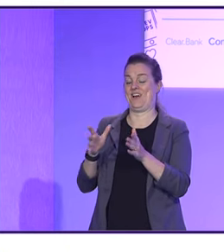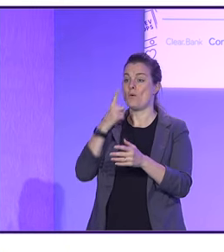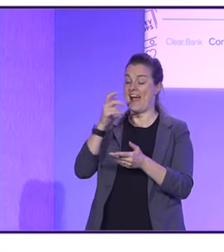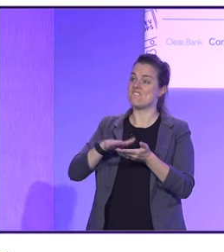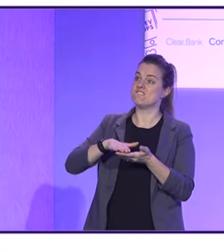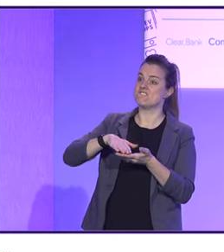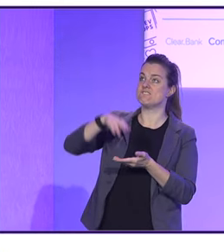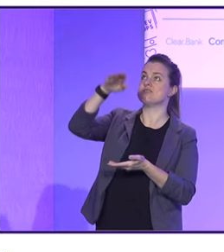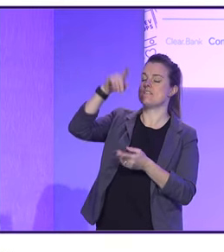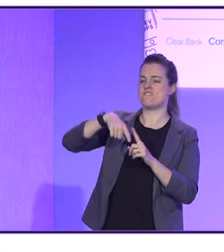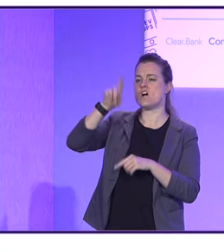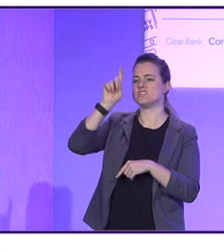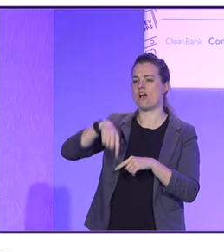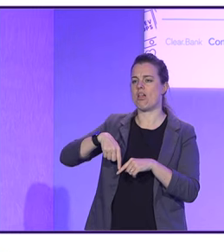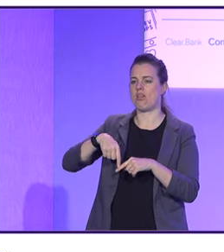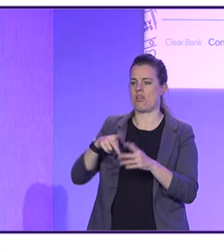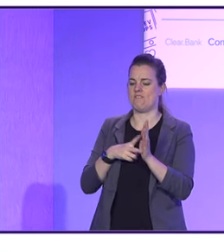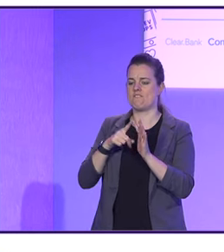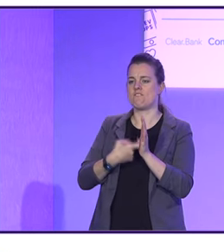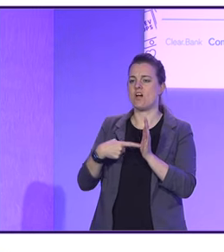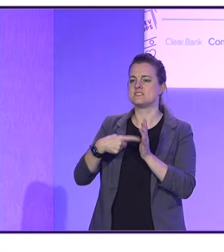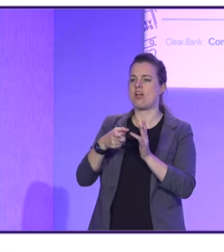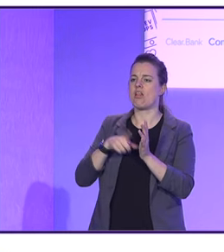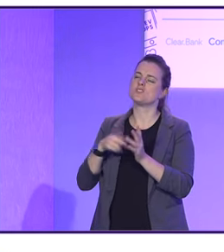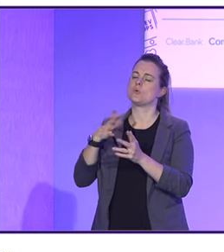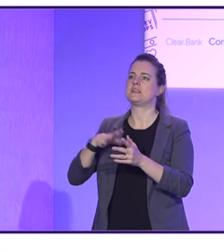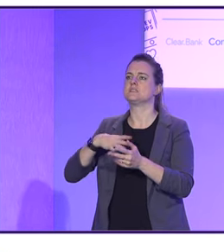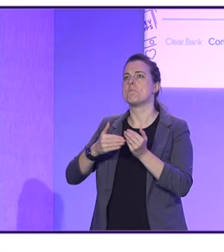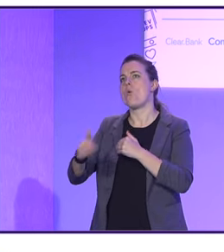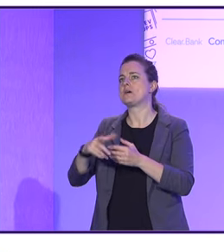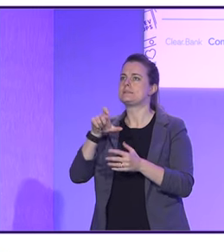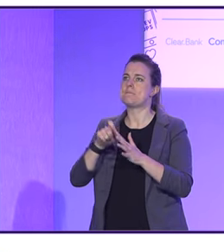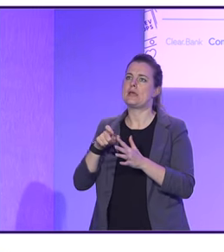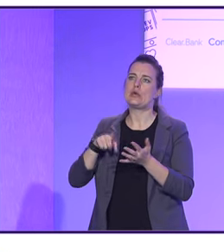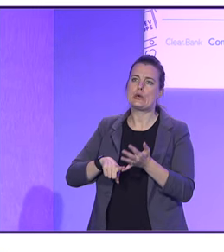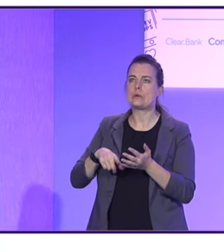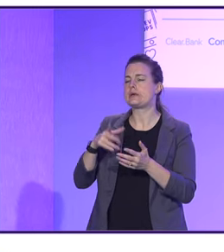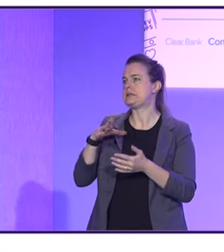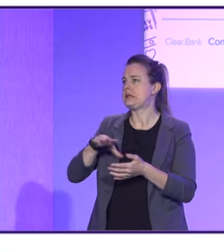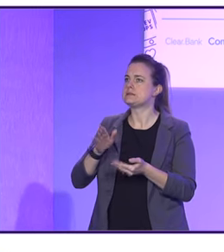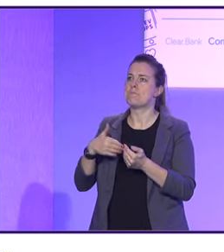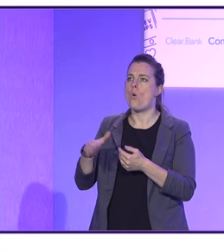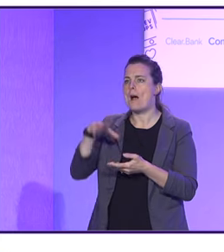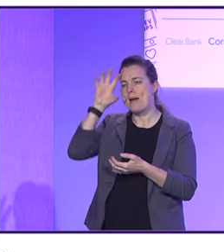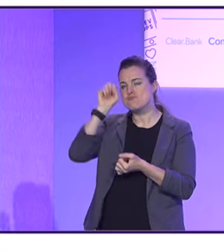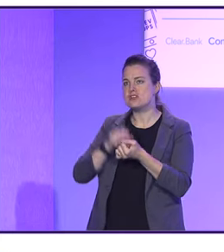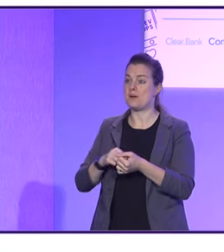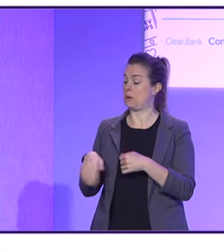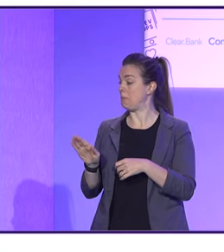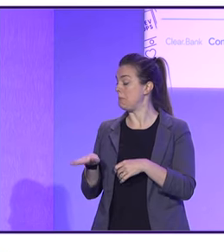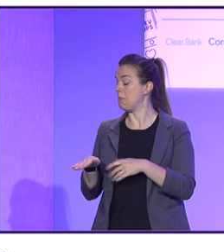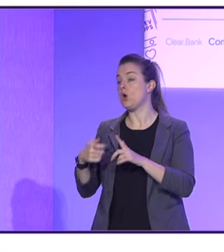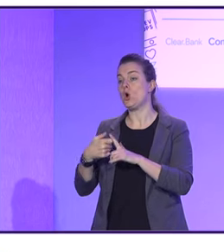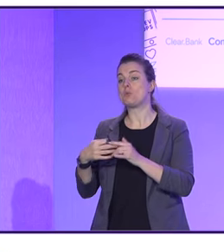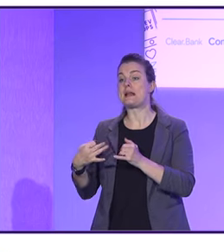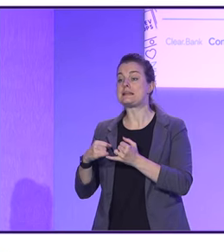scaling, which is to say this application needs more CPU, it needs more memory. Please, could I have some more CPU or memory Kubernetes? And we can do